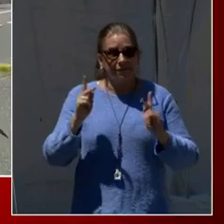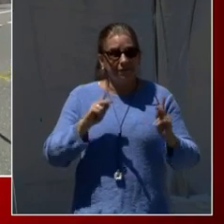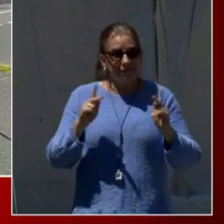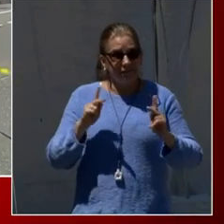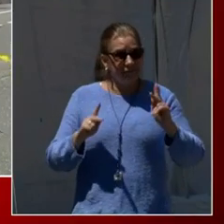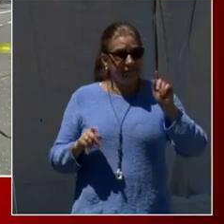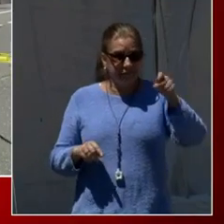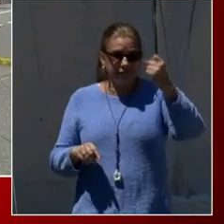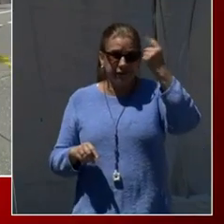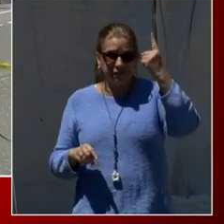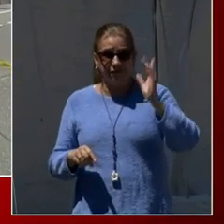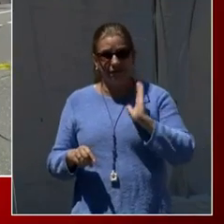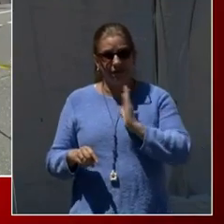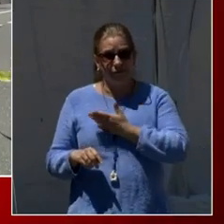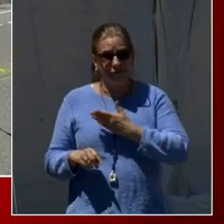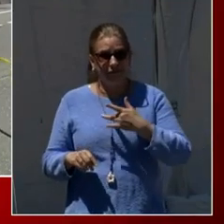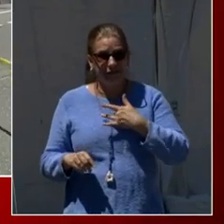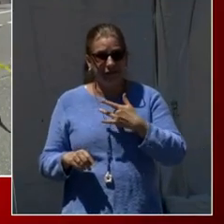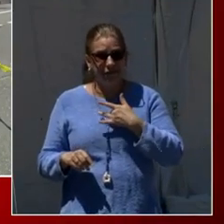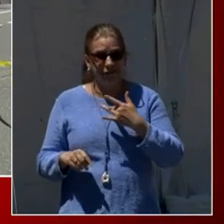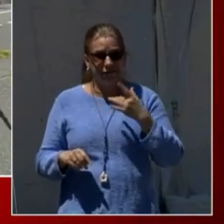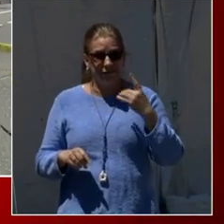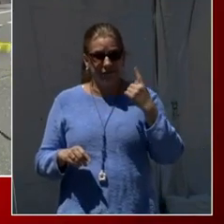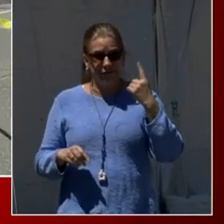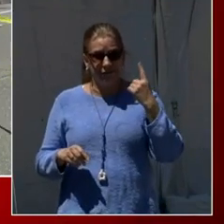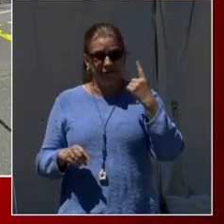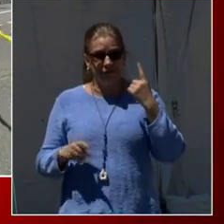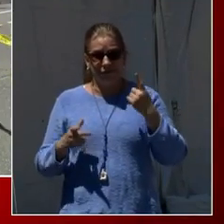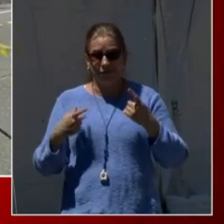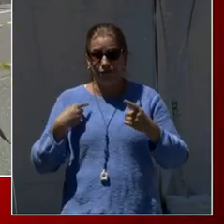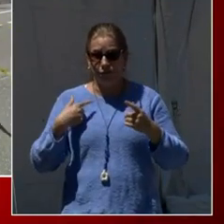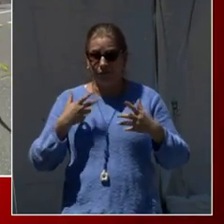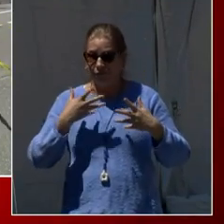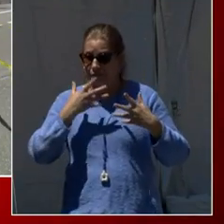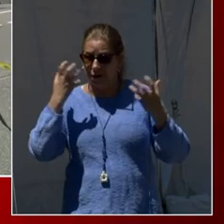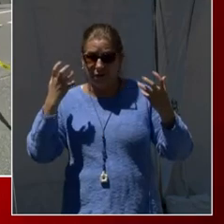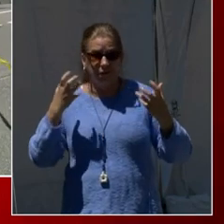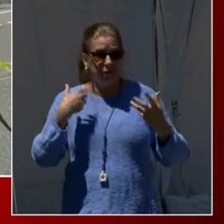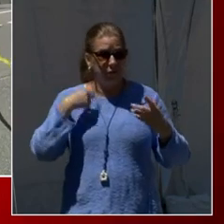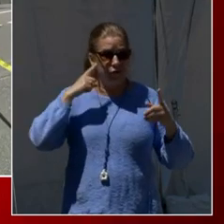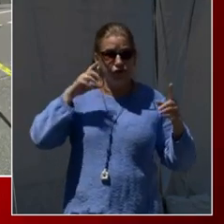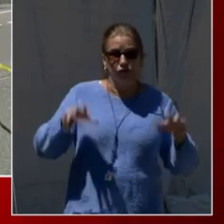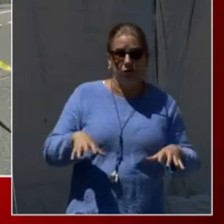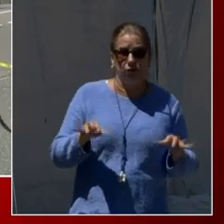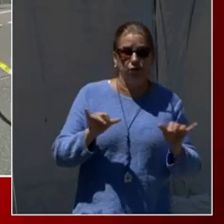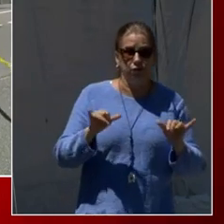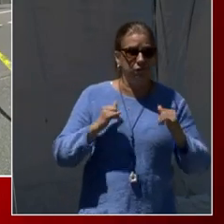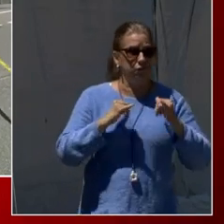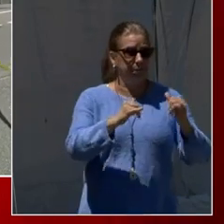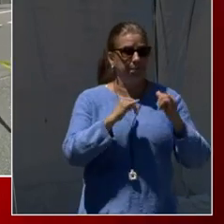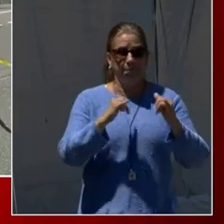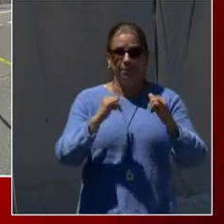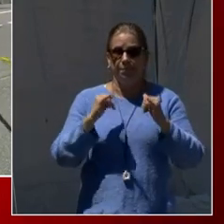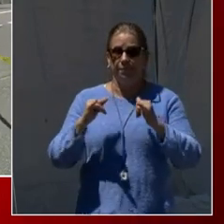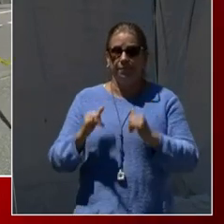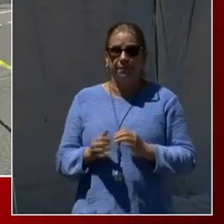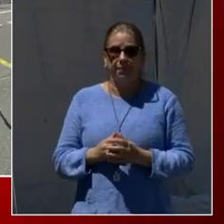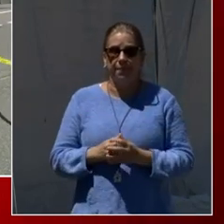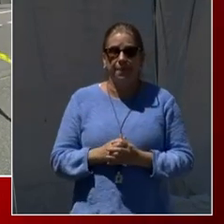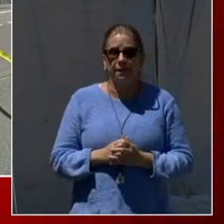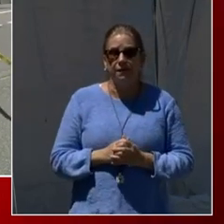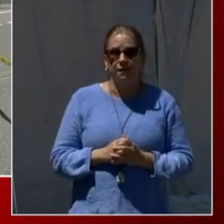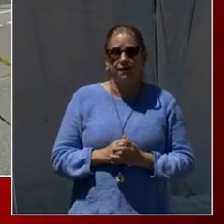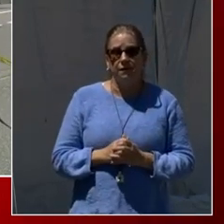issue and how we are appalled by this issue. On the same token, I think we are very, very